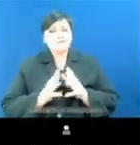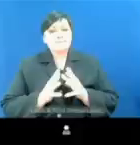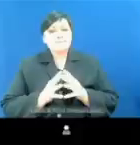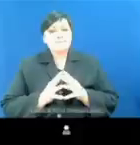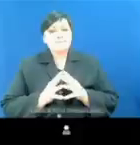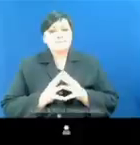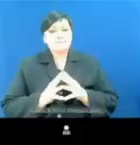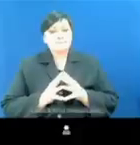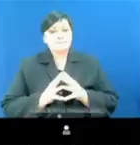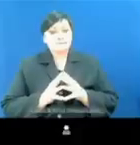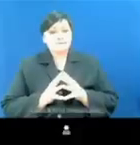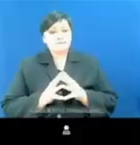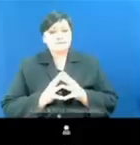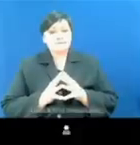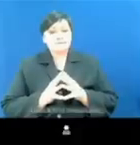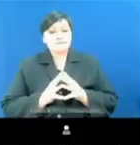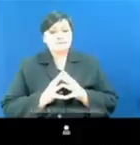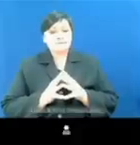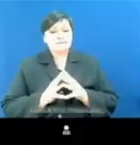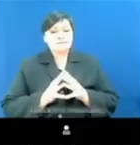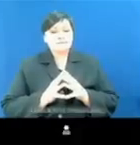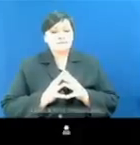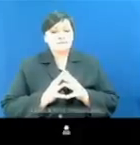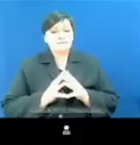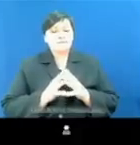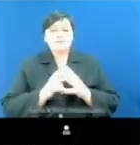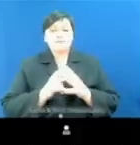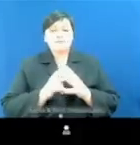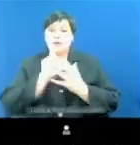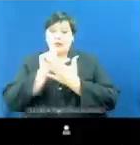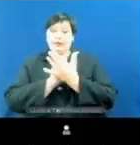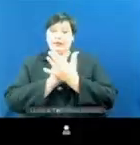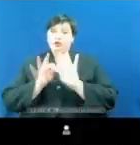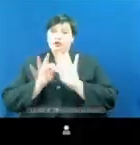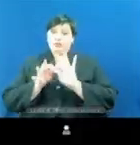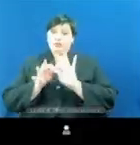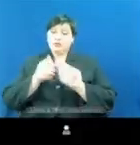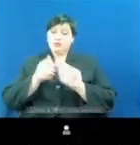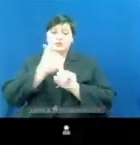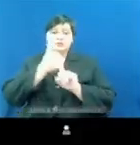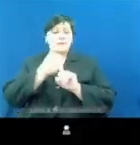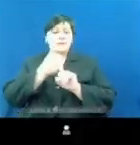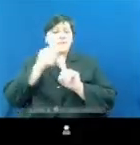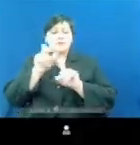Legal interpreters do have a strong commitment to ongoing advanced knowledge and skill.